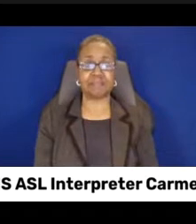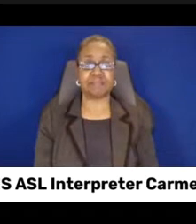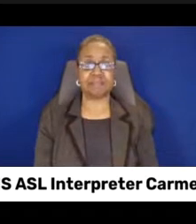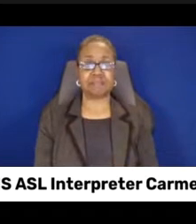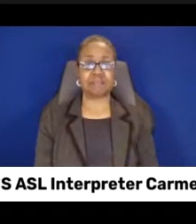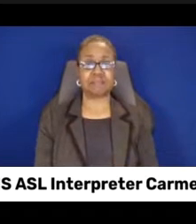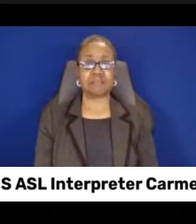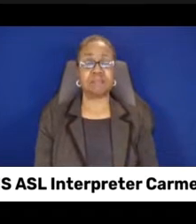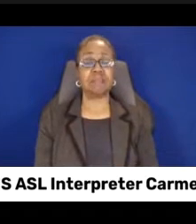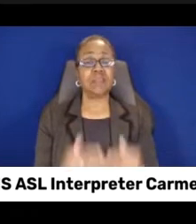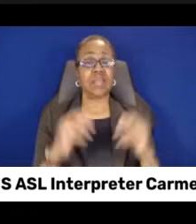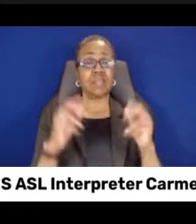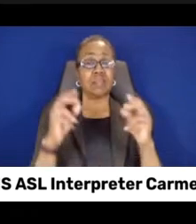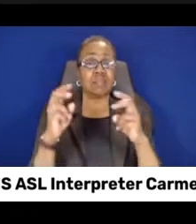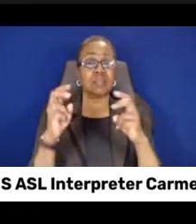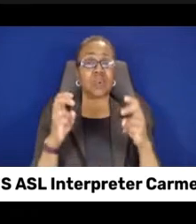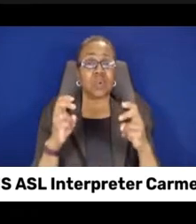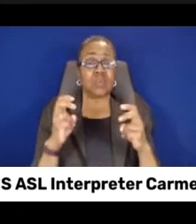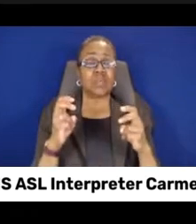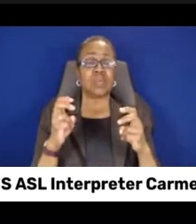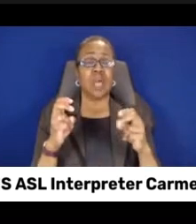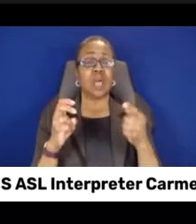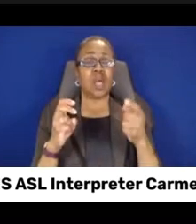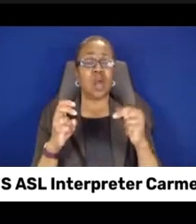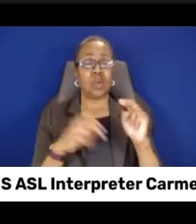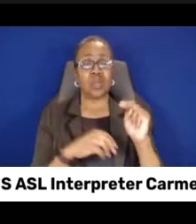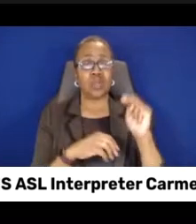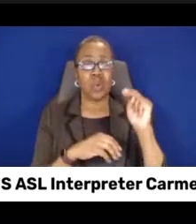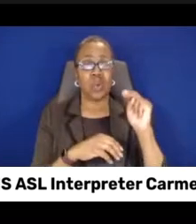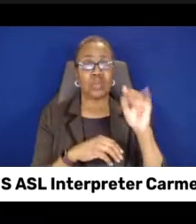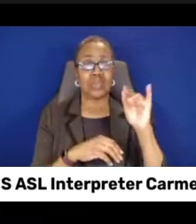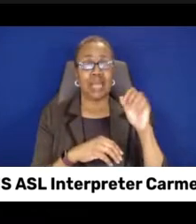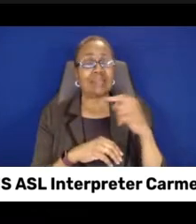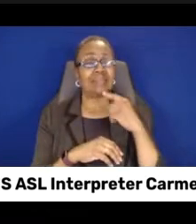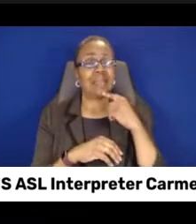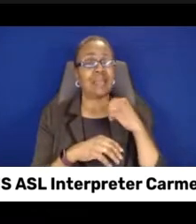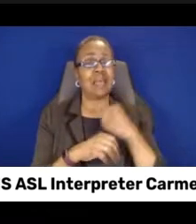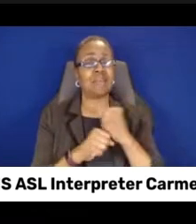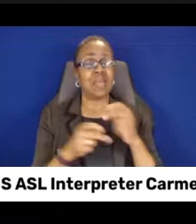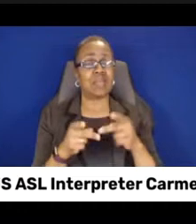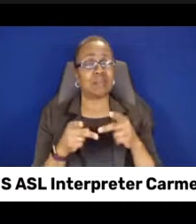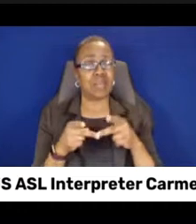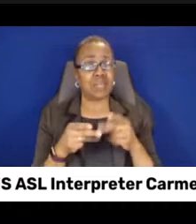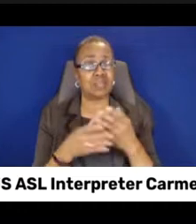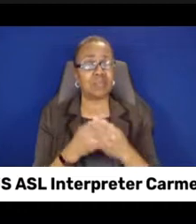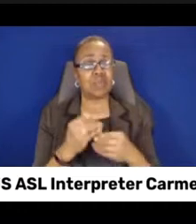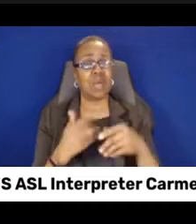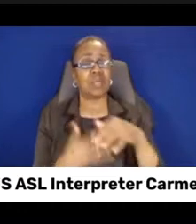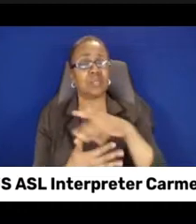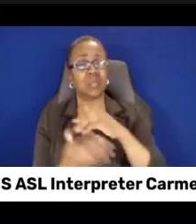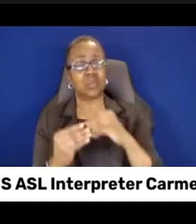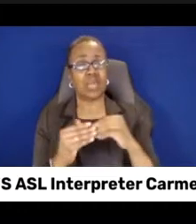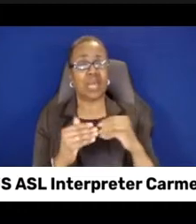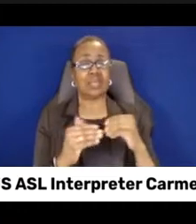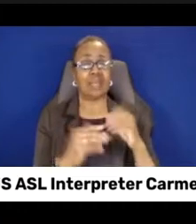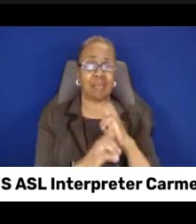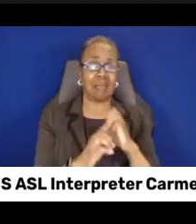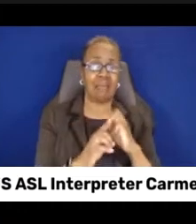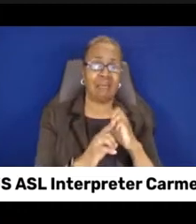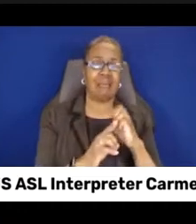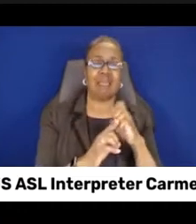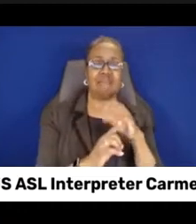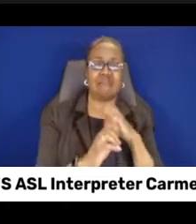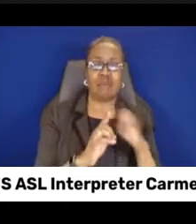And in this quote, a gardener on the north side indicates that making place is both a social and an ecological